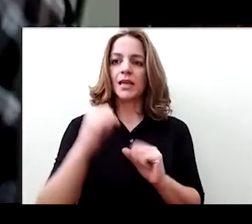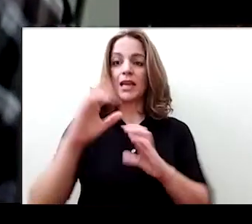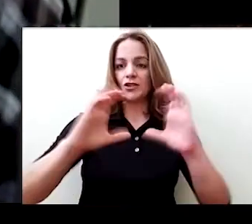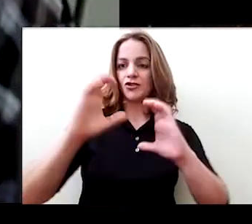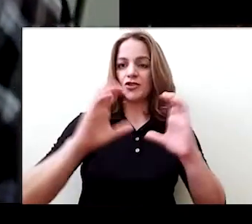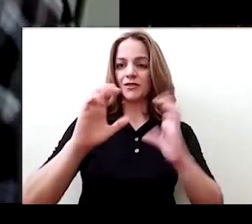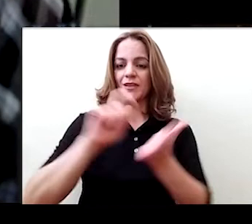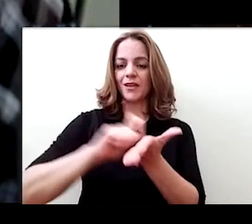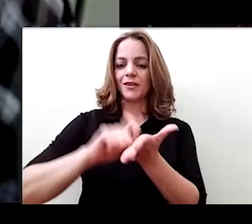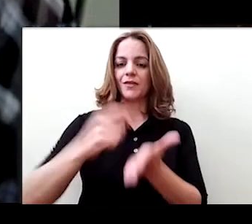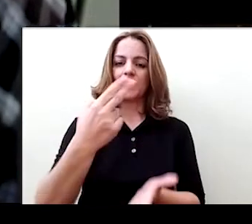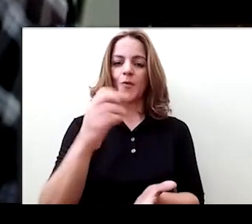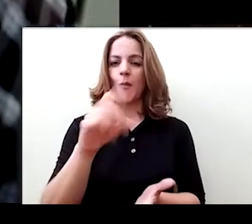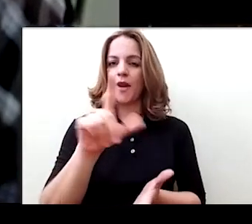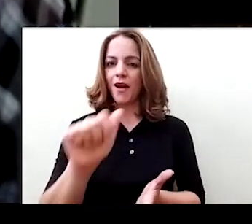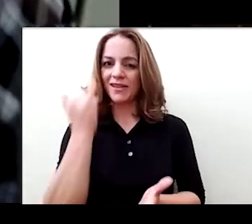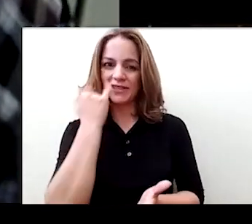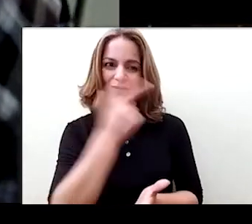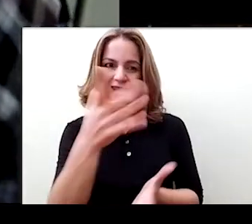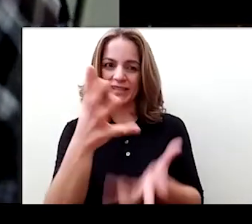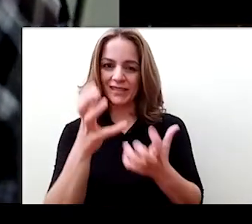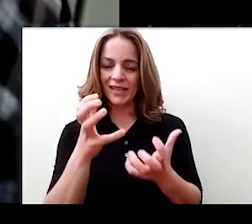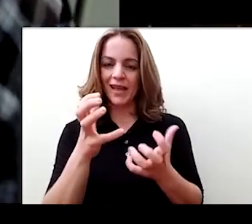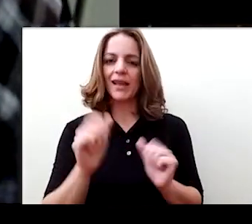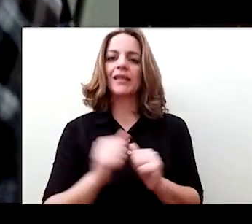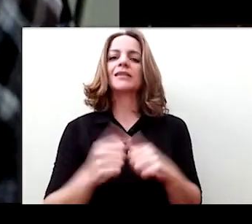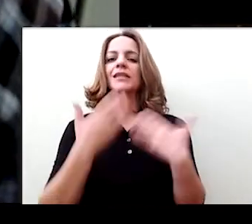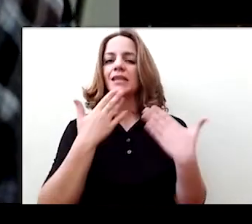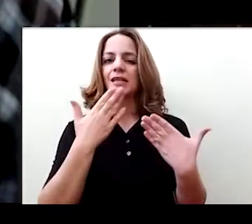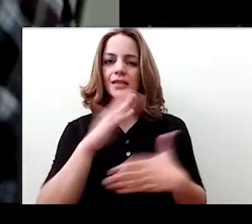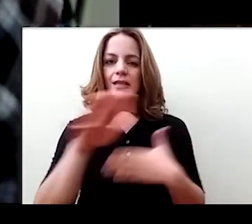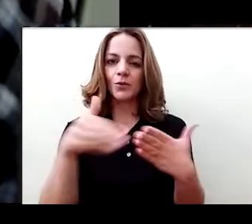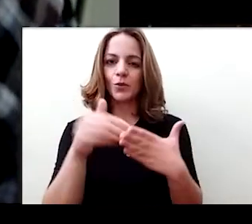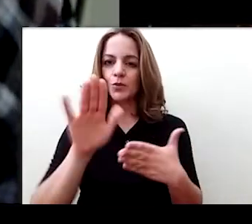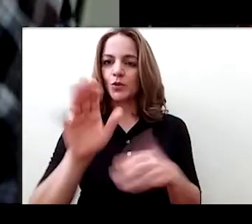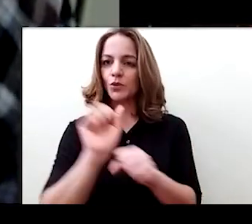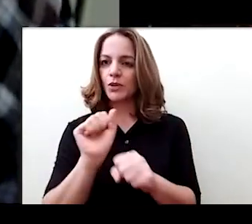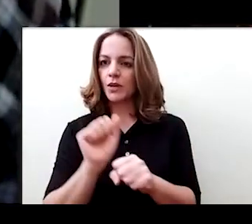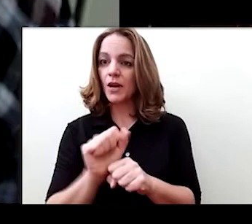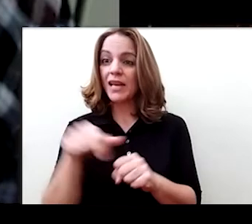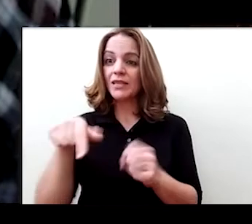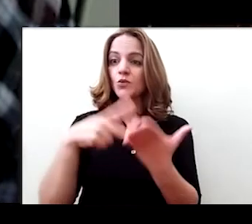is still a groundbreaking program.